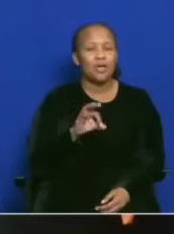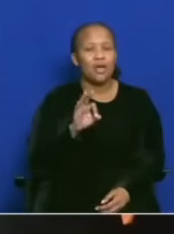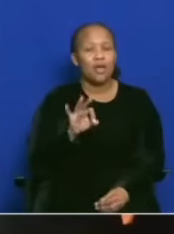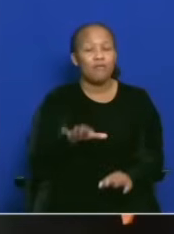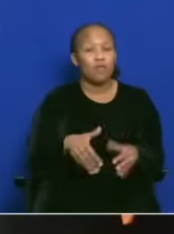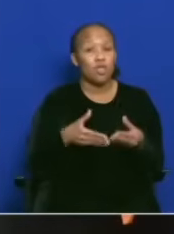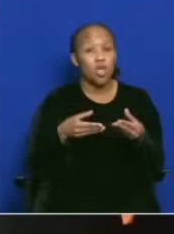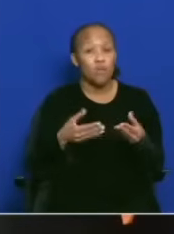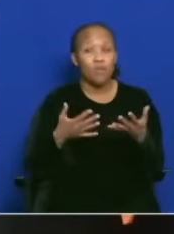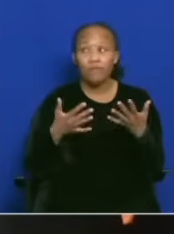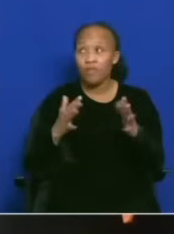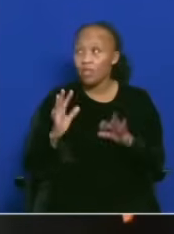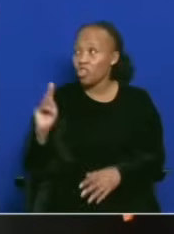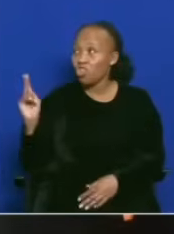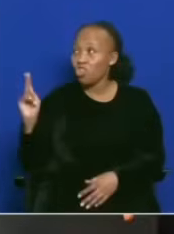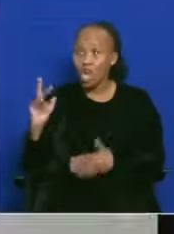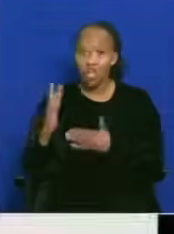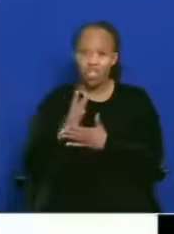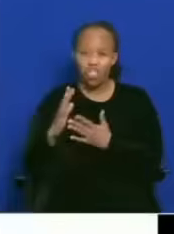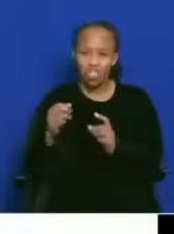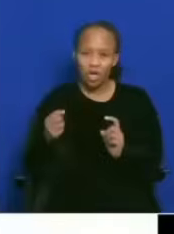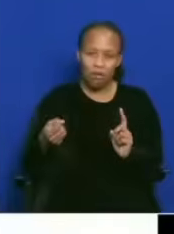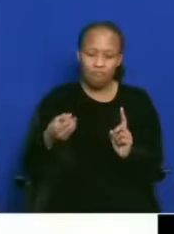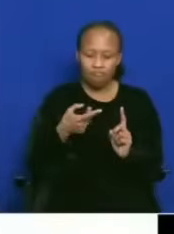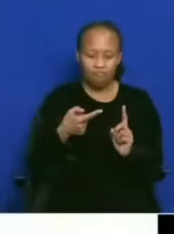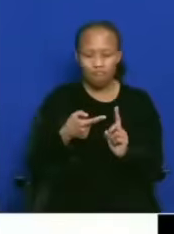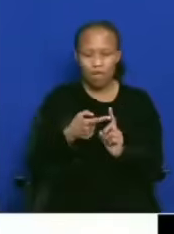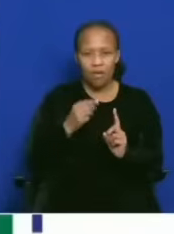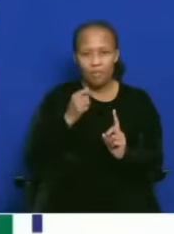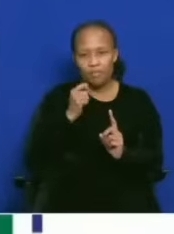Khan with Mr. Valley.